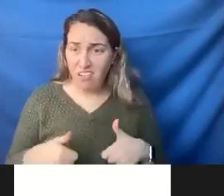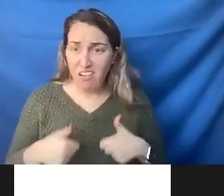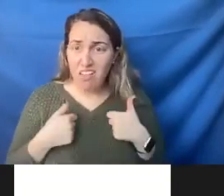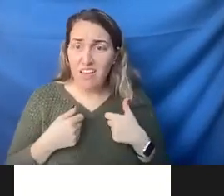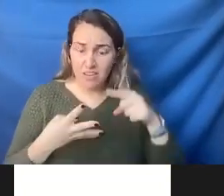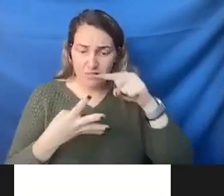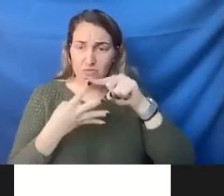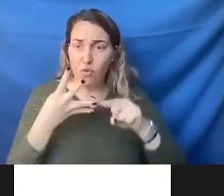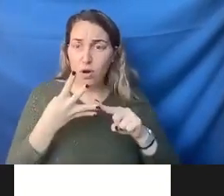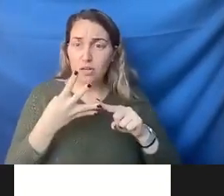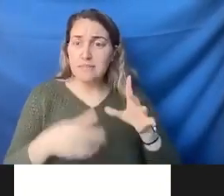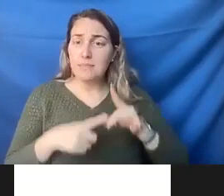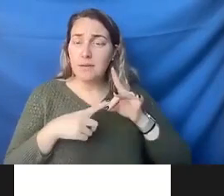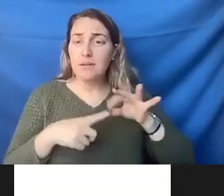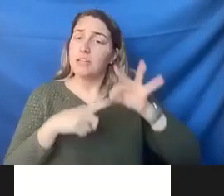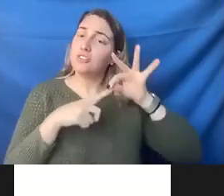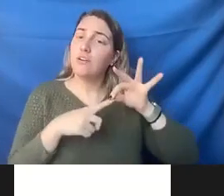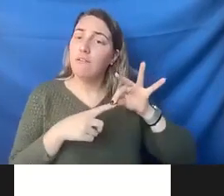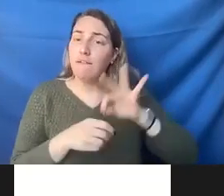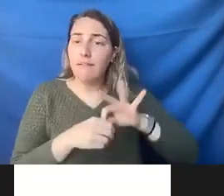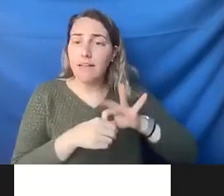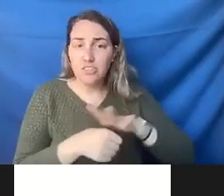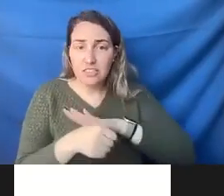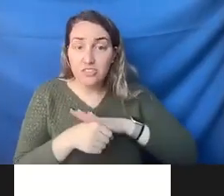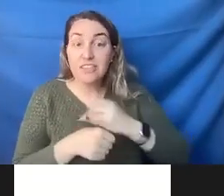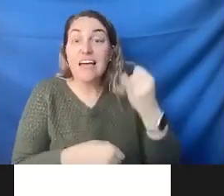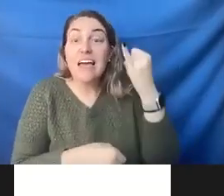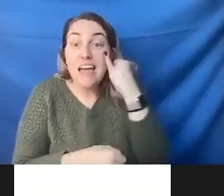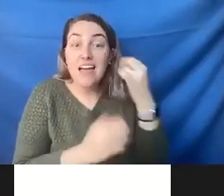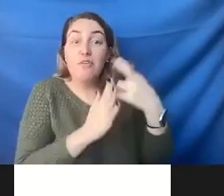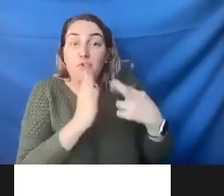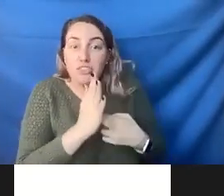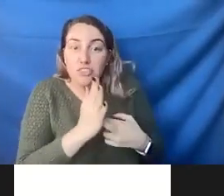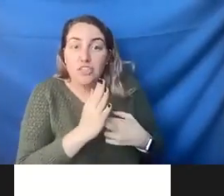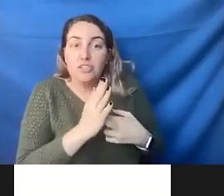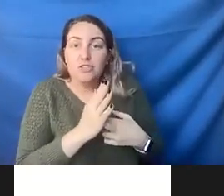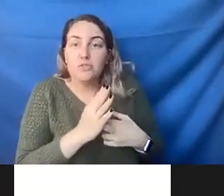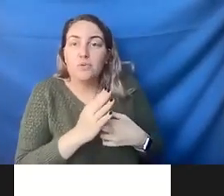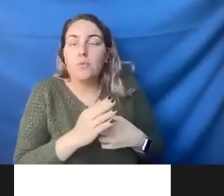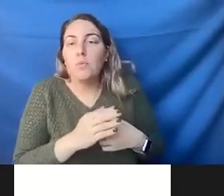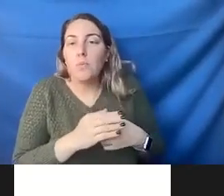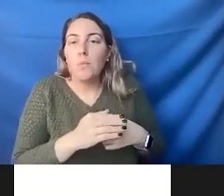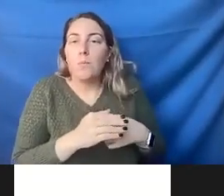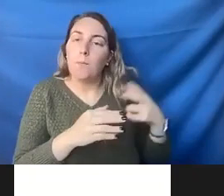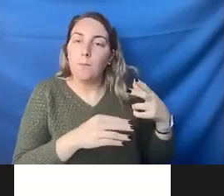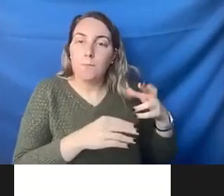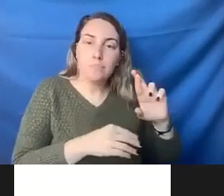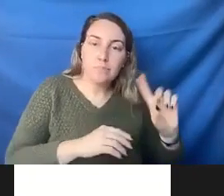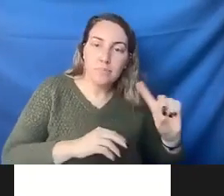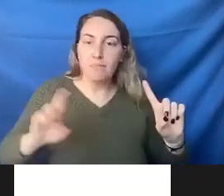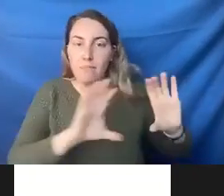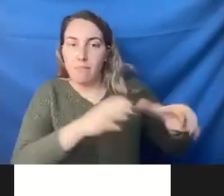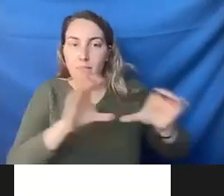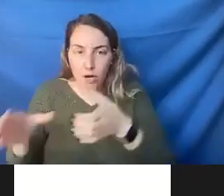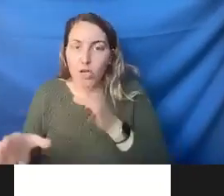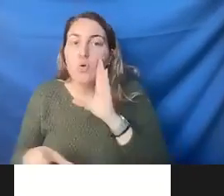special elections districts, if you're registered to a political party holding a primary, you will use ranked choice voting in the June 22nd primary